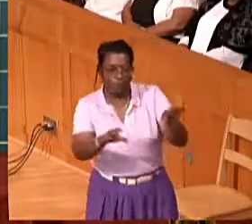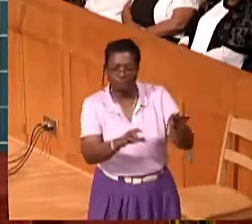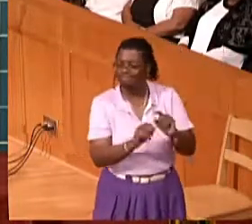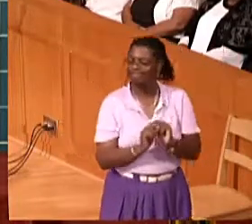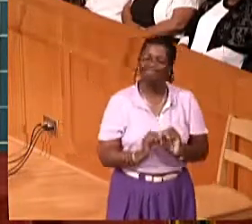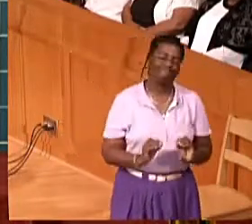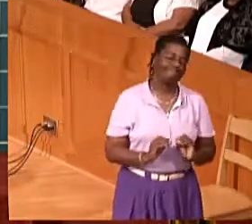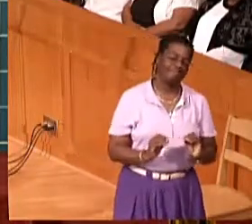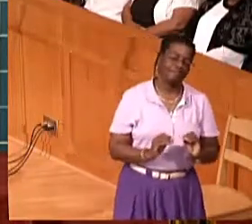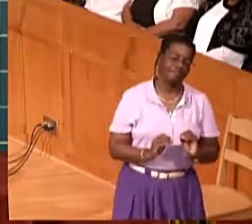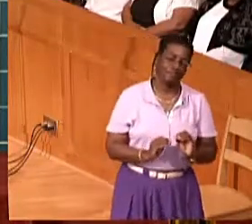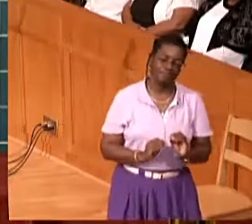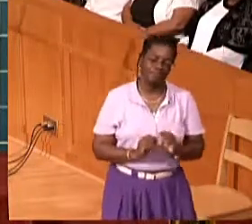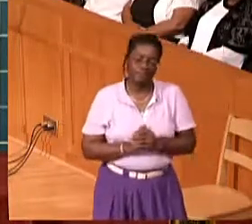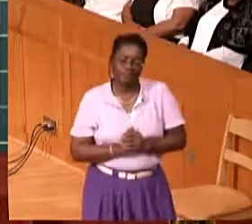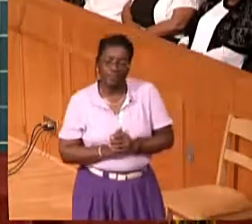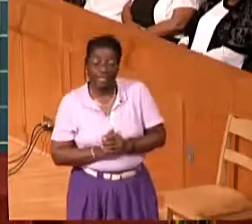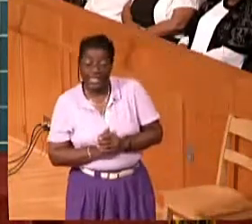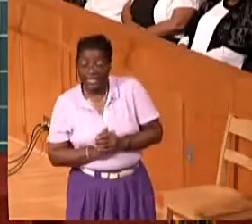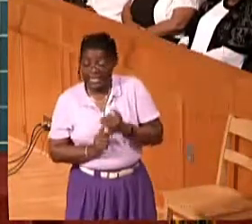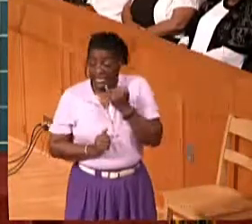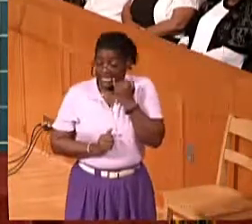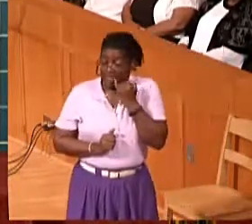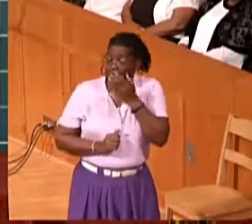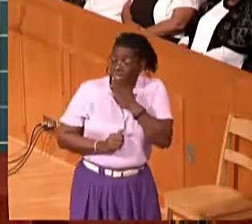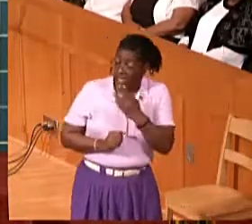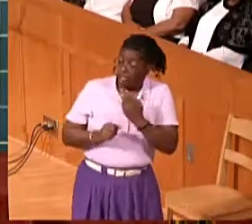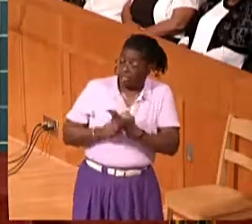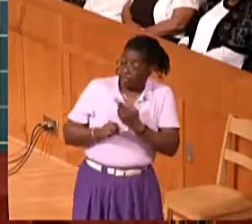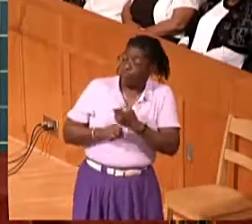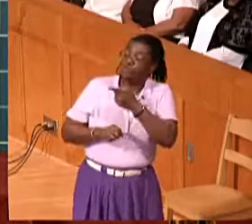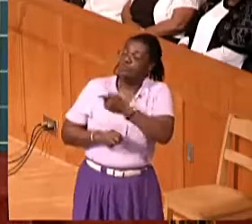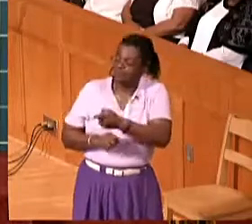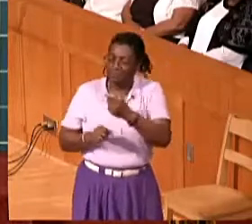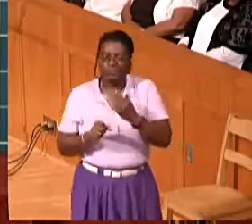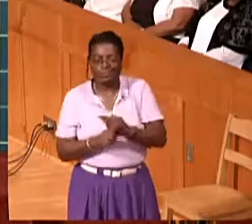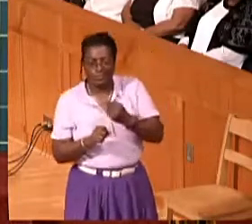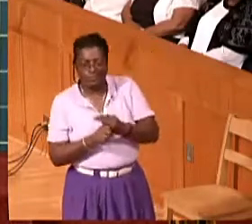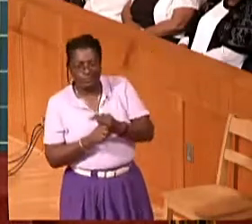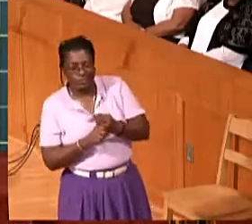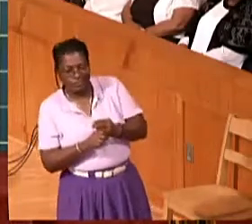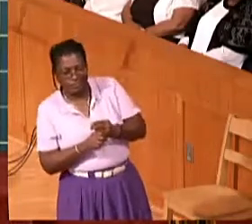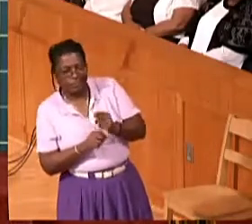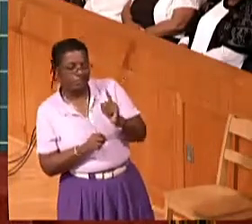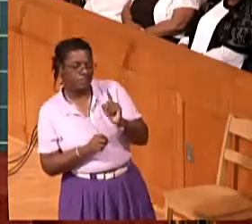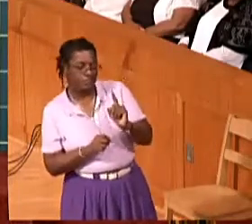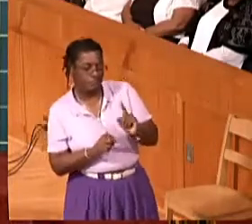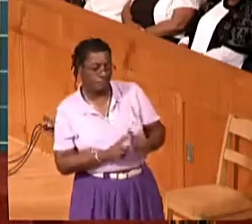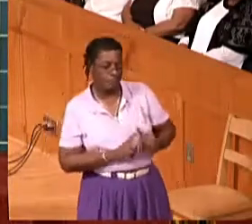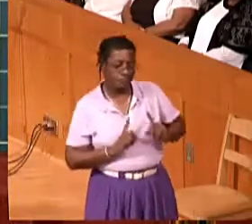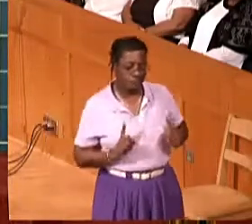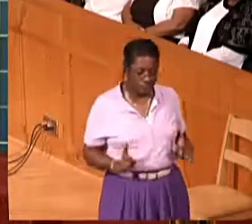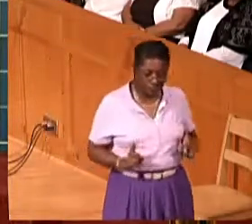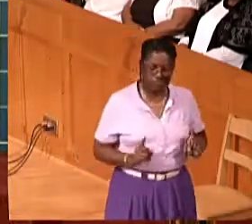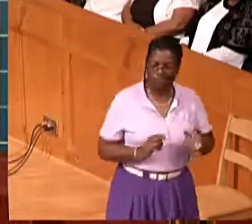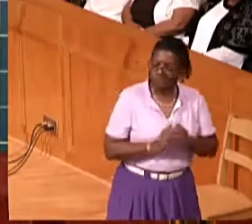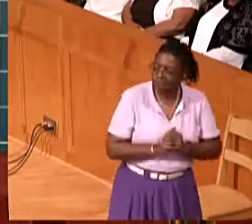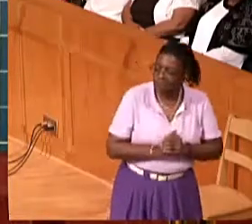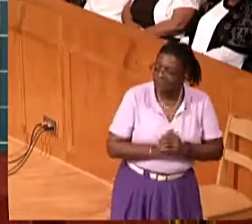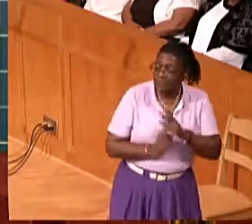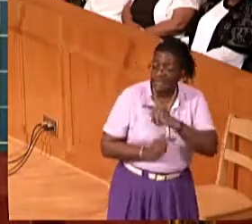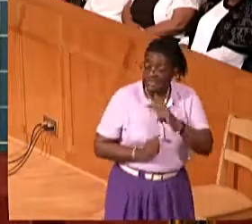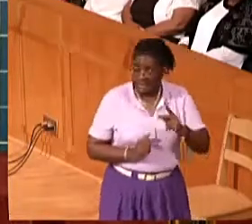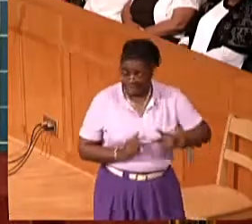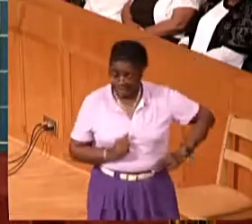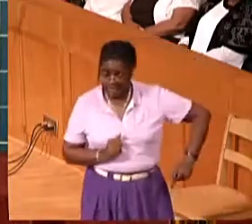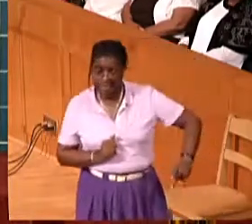can use somebody else. Y'all gonna help me here? The Bible says the kingdom of God, that there are all kinds of people